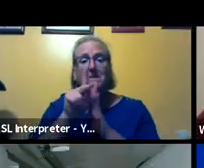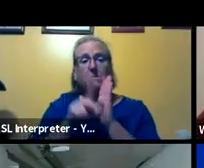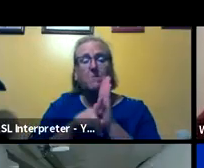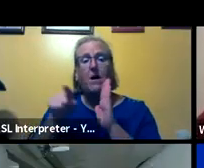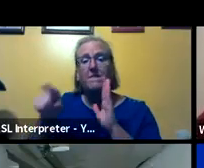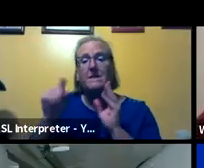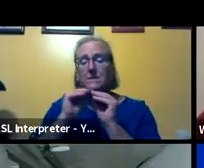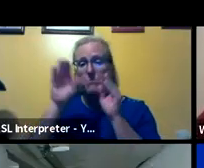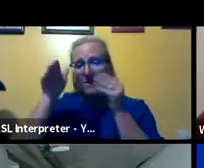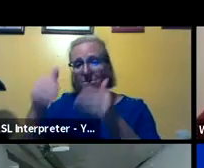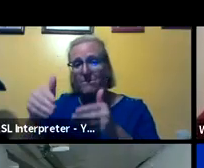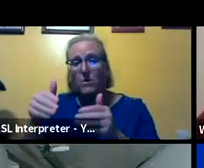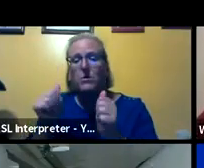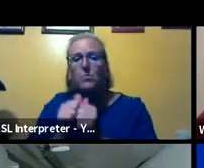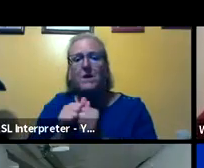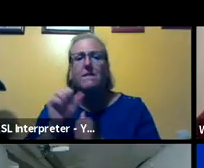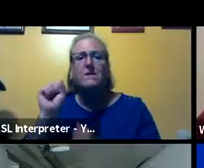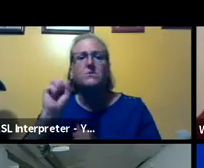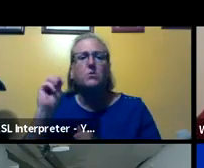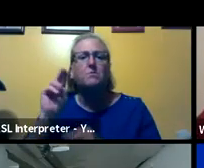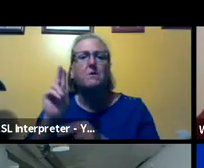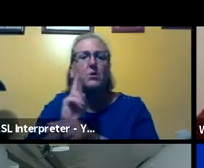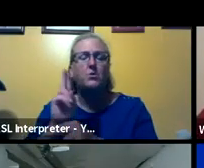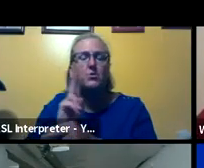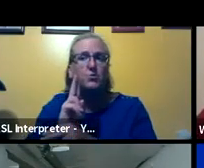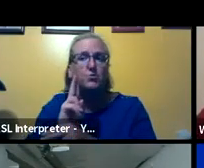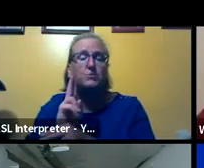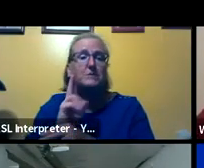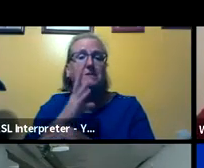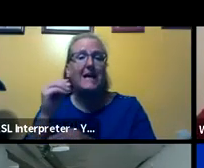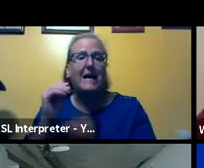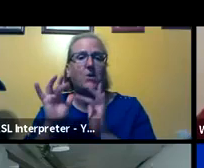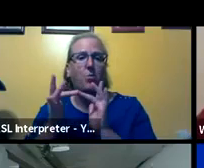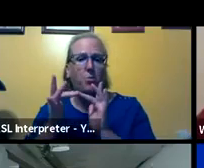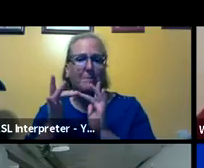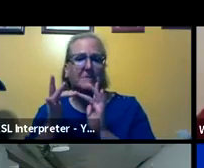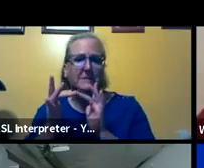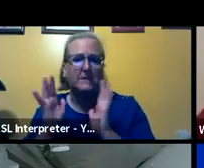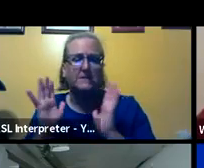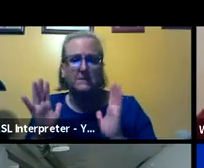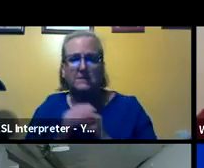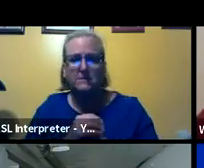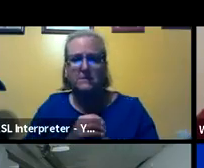more geared towards social media usage and websites and blogs.